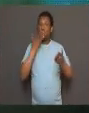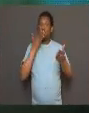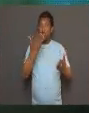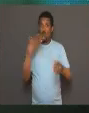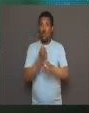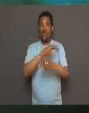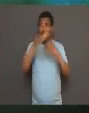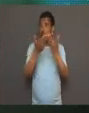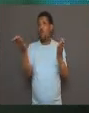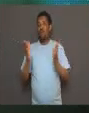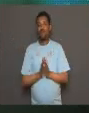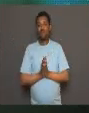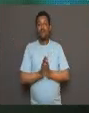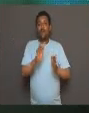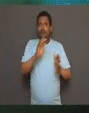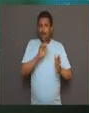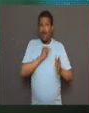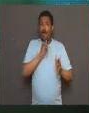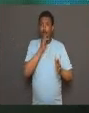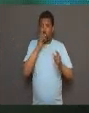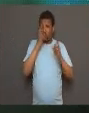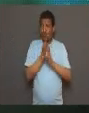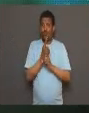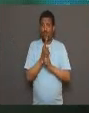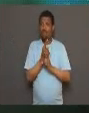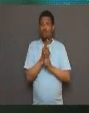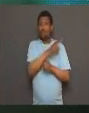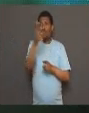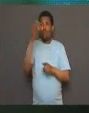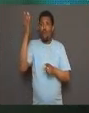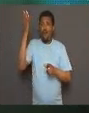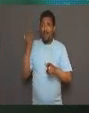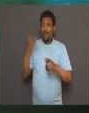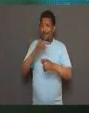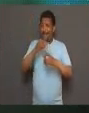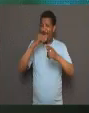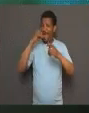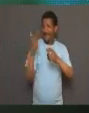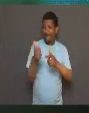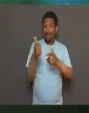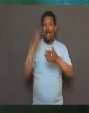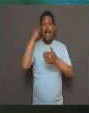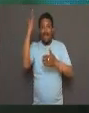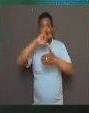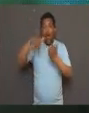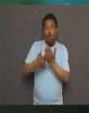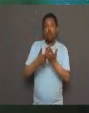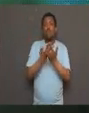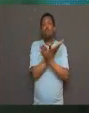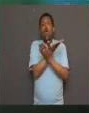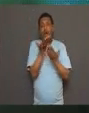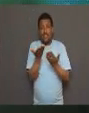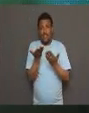Good work, everyone. I am sure you have excellent ideas about the properties of